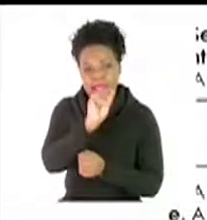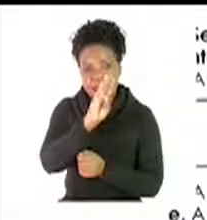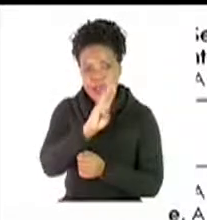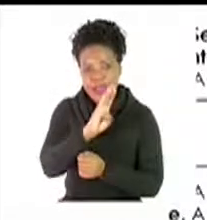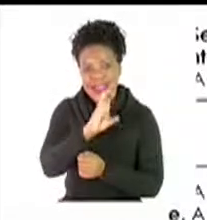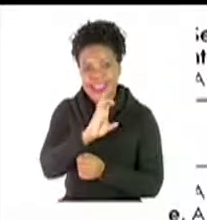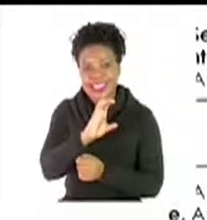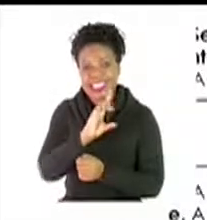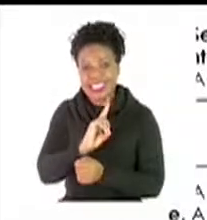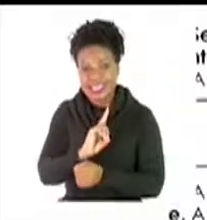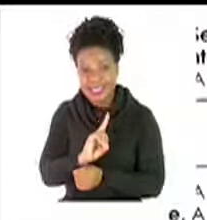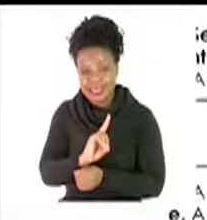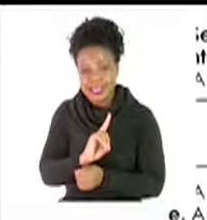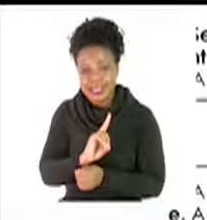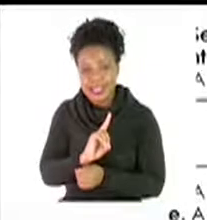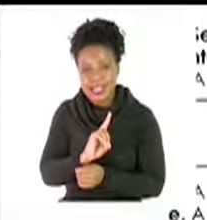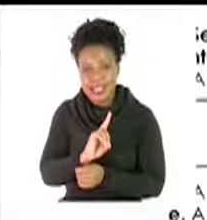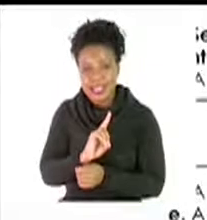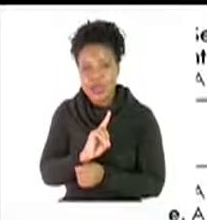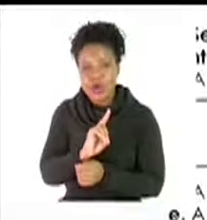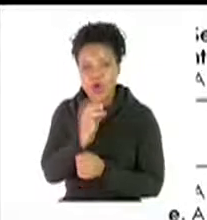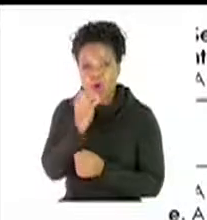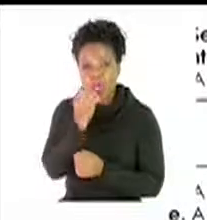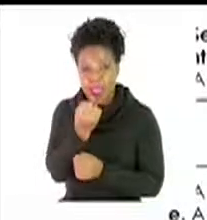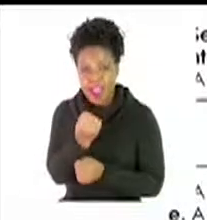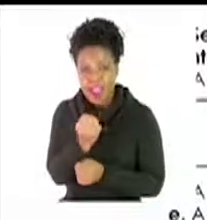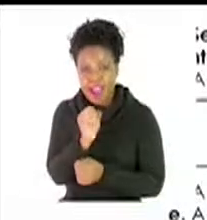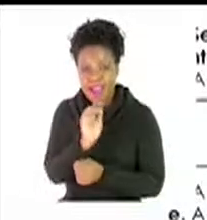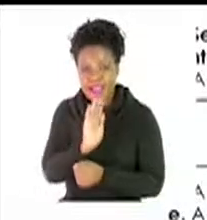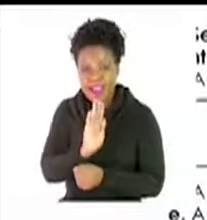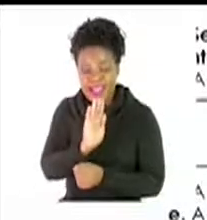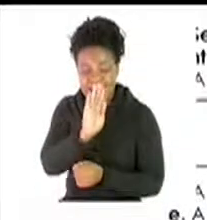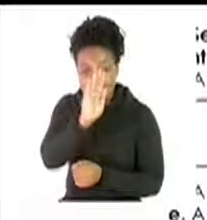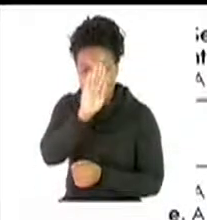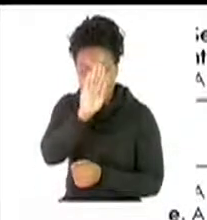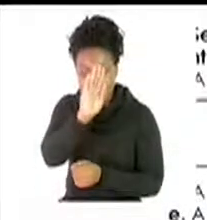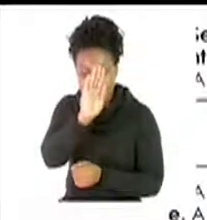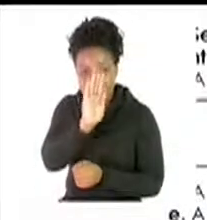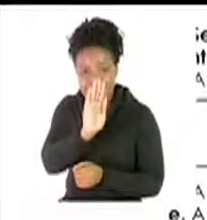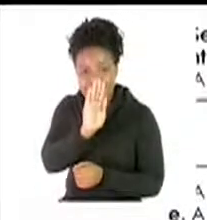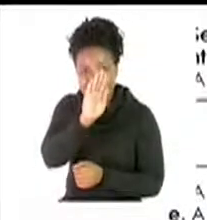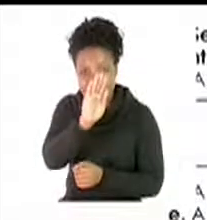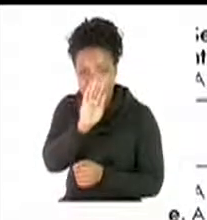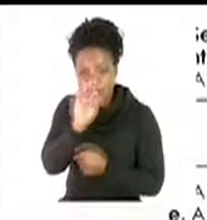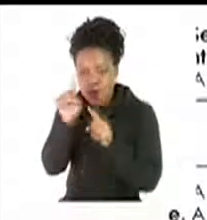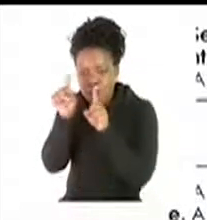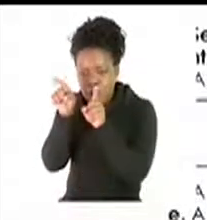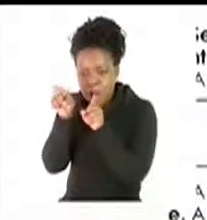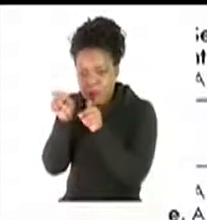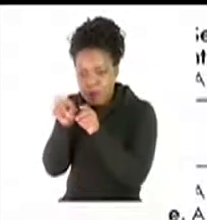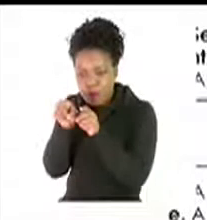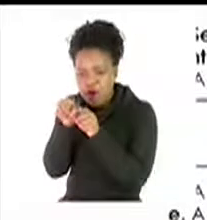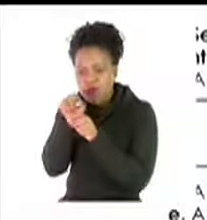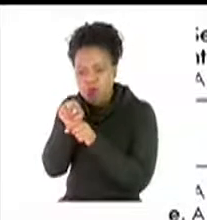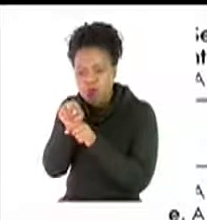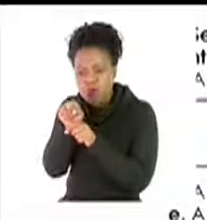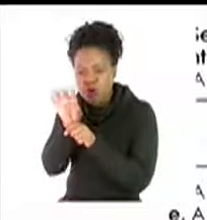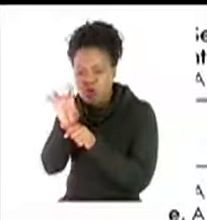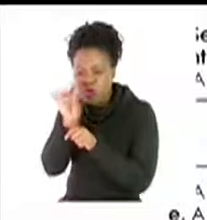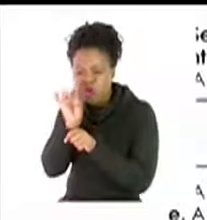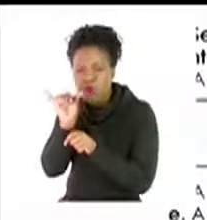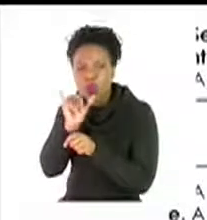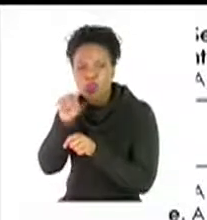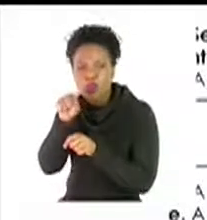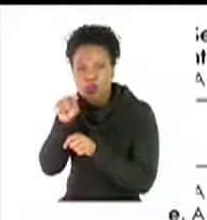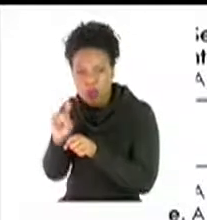the diminutive. Explain the meaning of each diminutive.